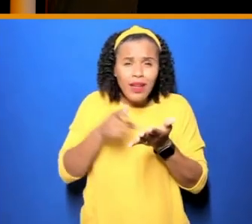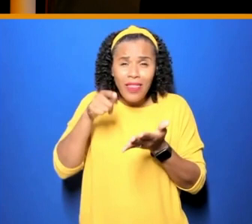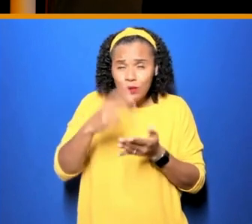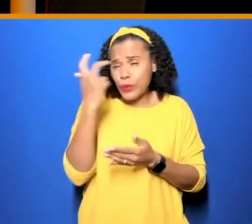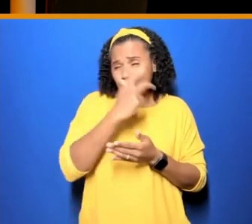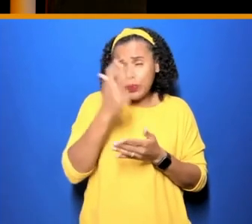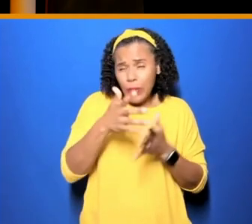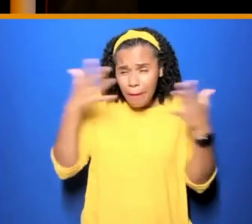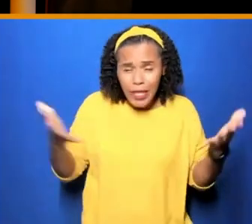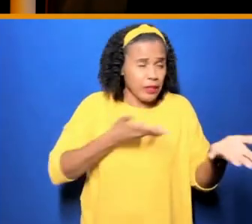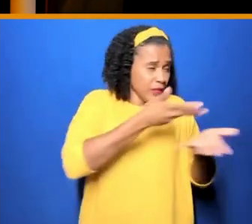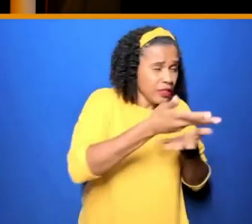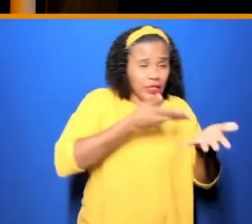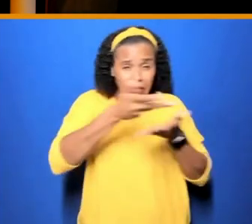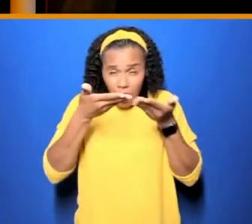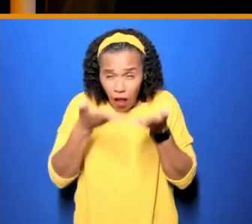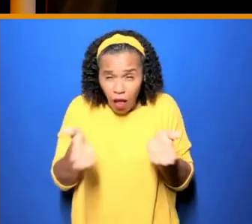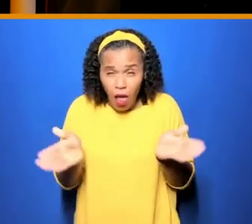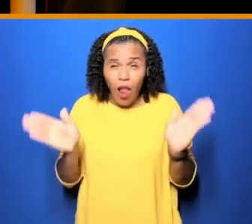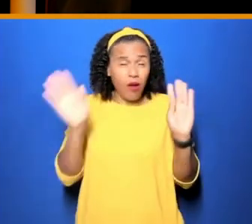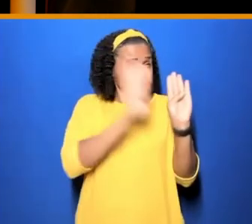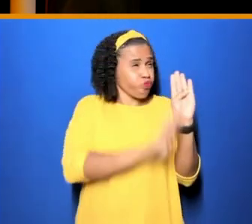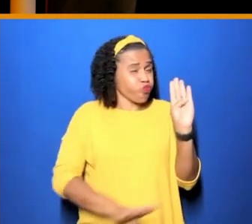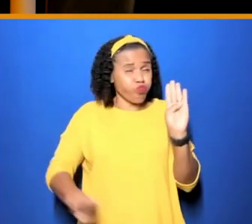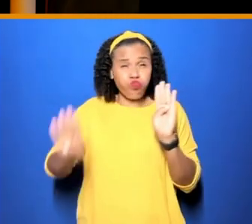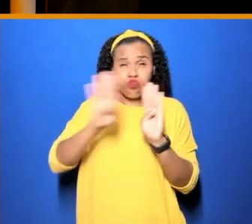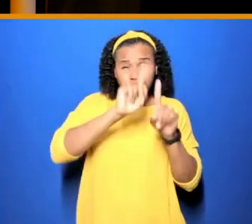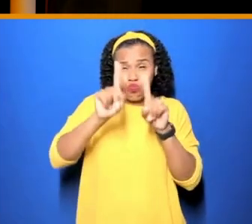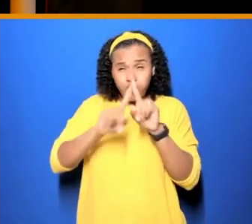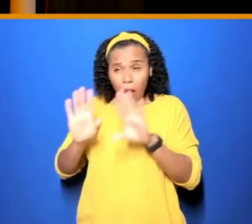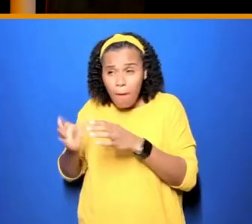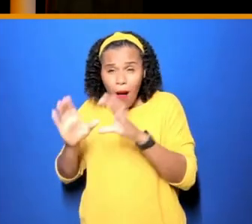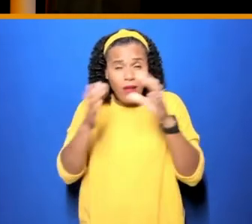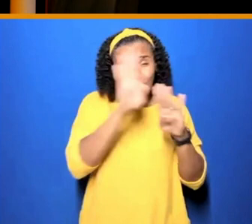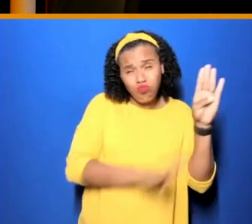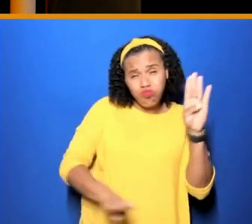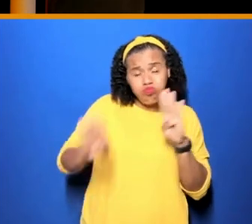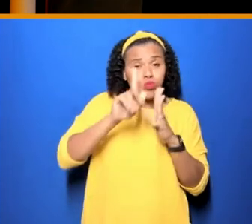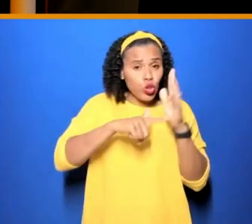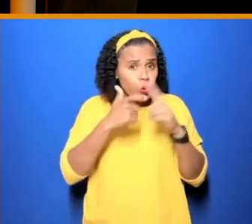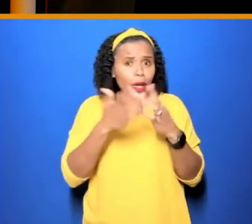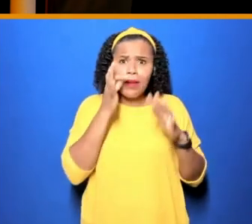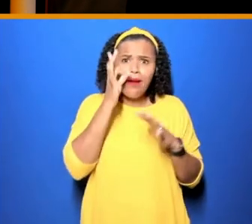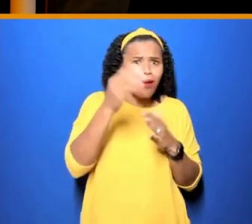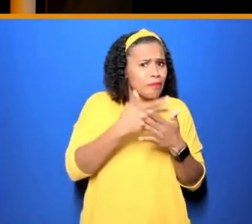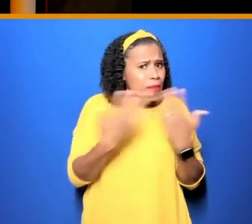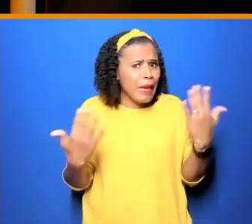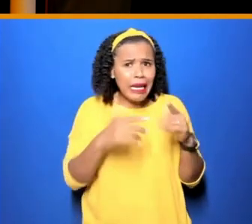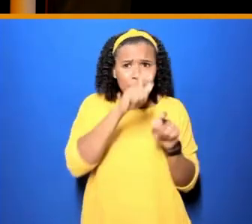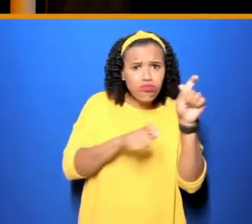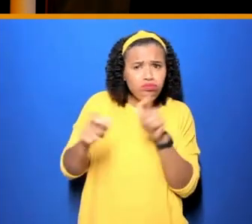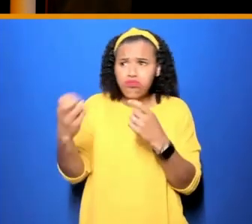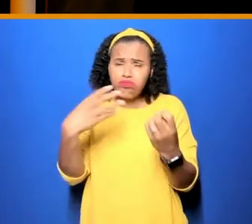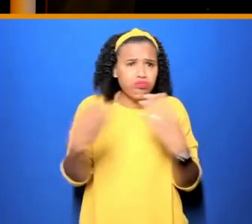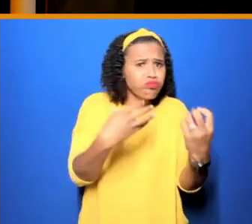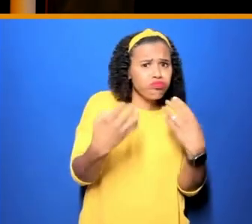was wide, it was across the party, it was across the country. We got many, many people to feed back into these proposals. But as